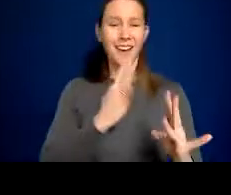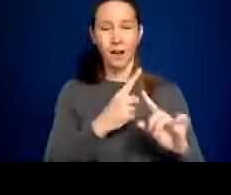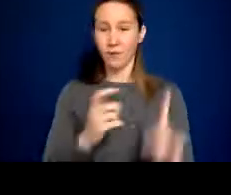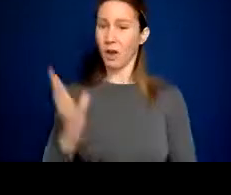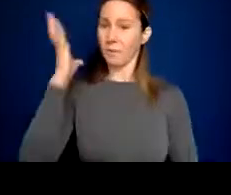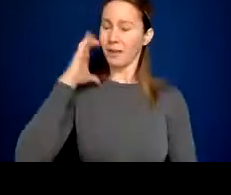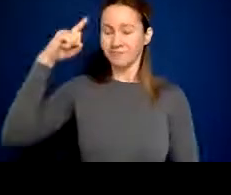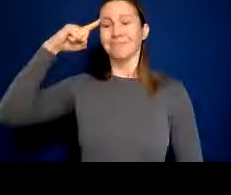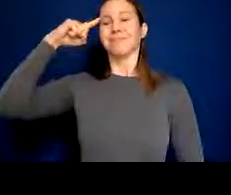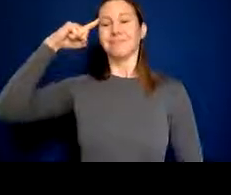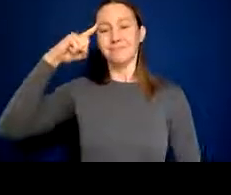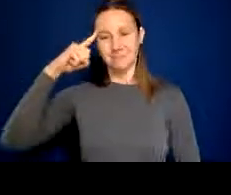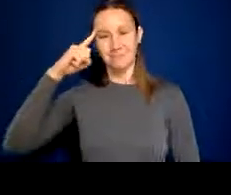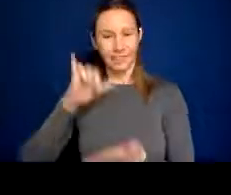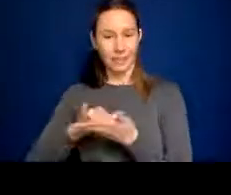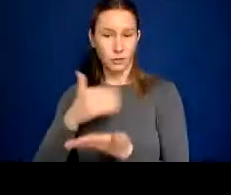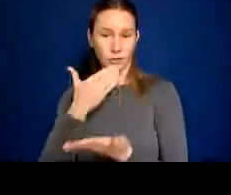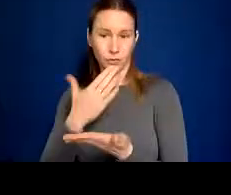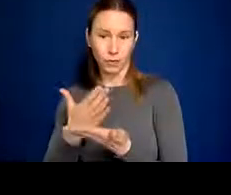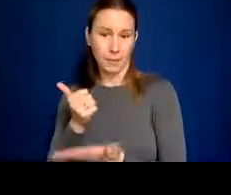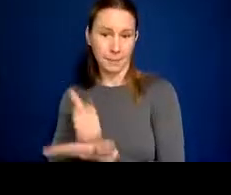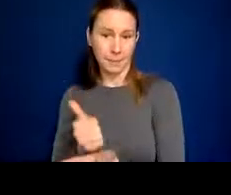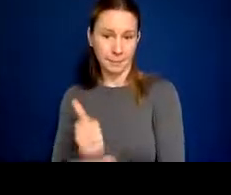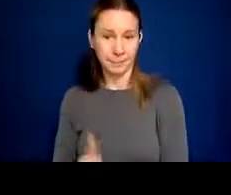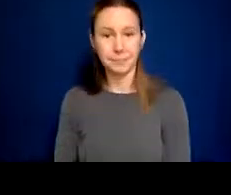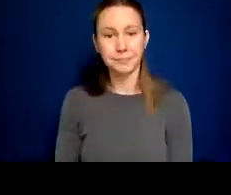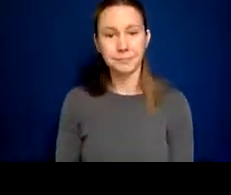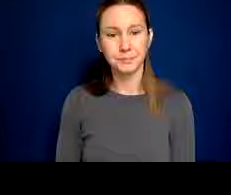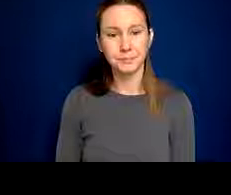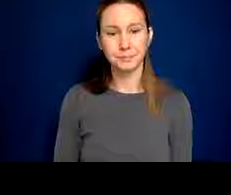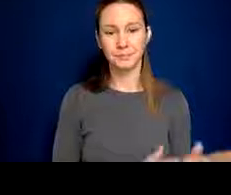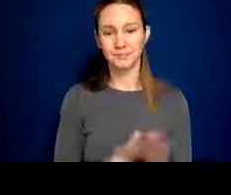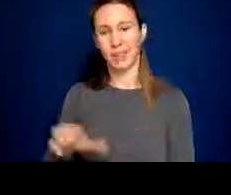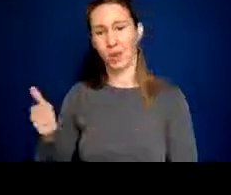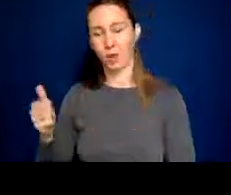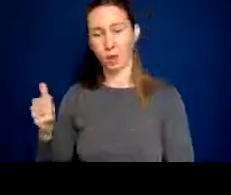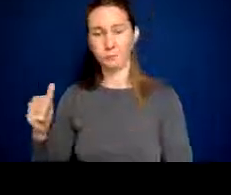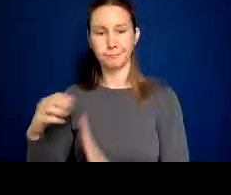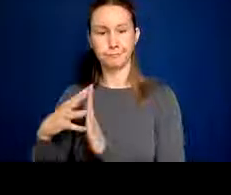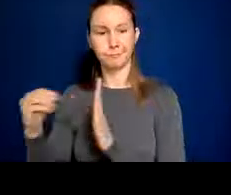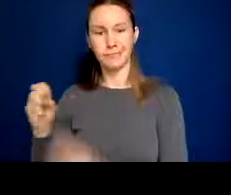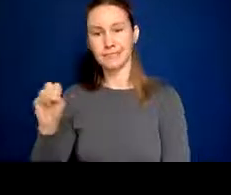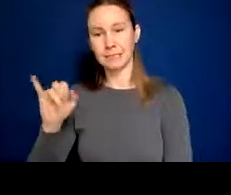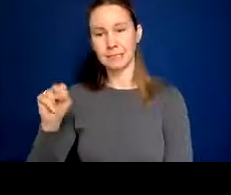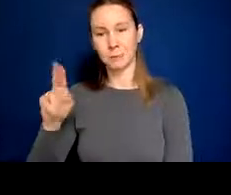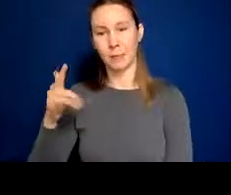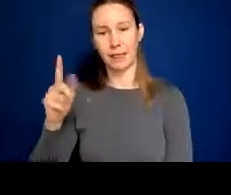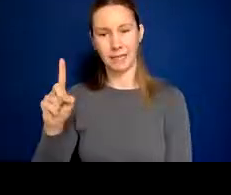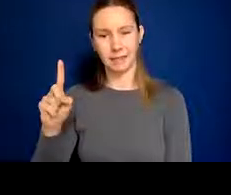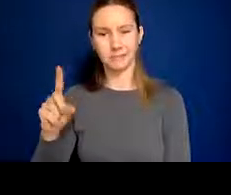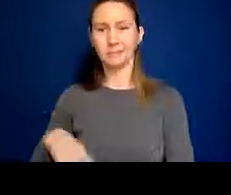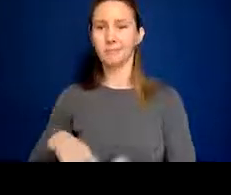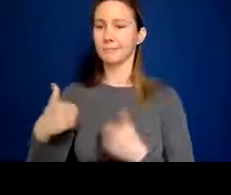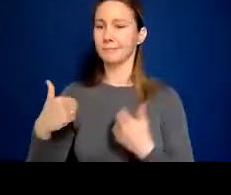anxiety, can mitigate irritability. And then same thing, this is the simulated presence therapy, audio, videotapes of